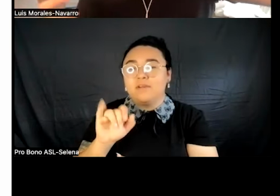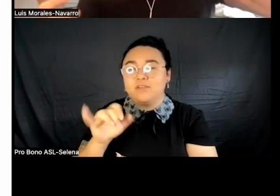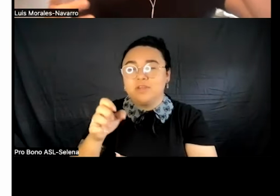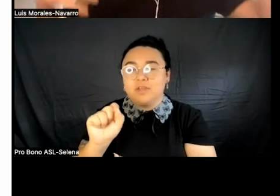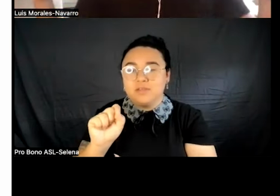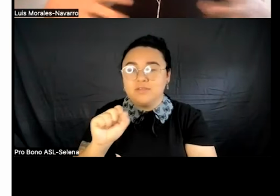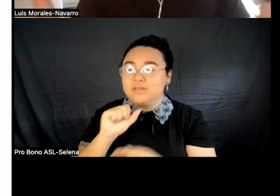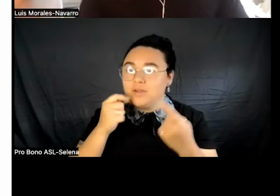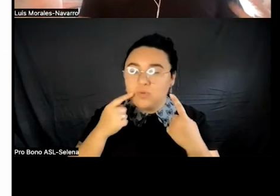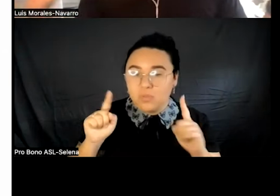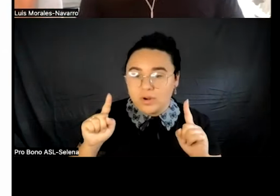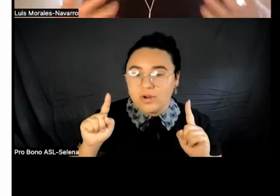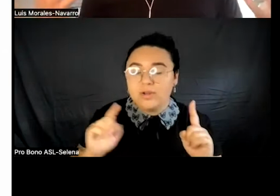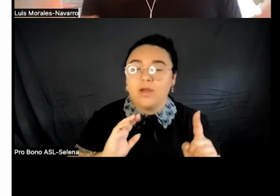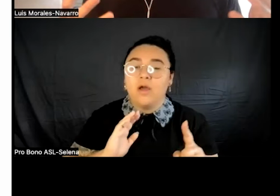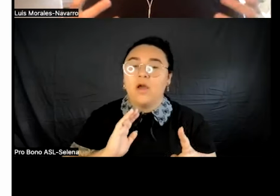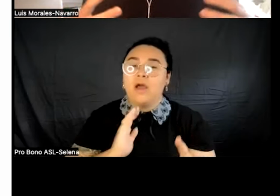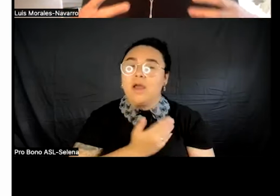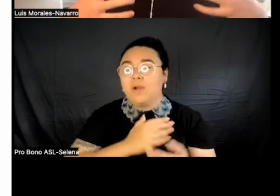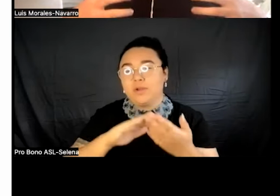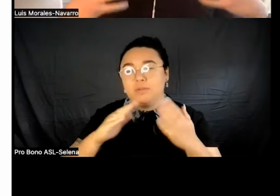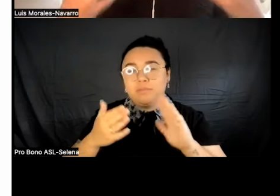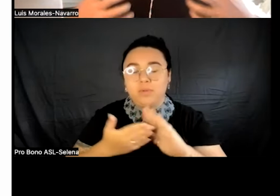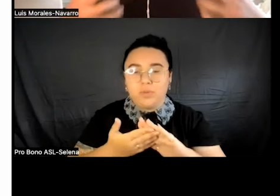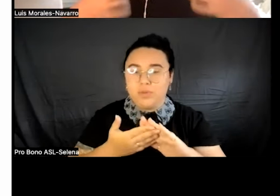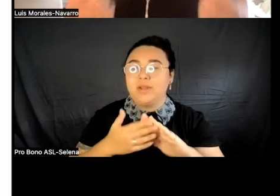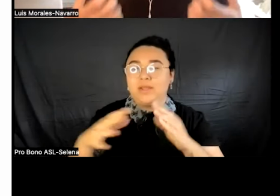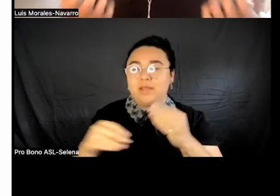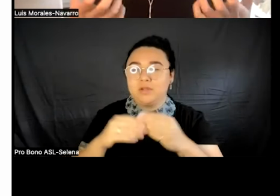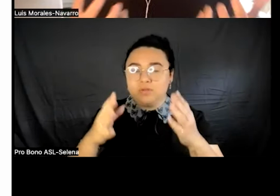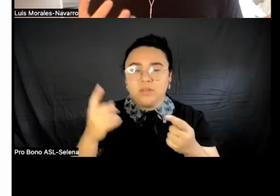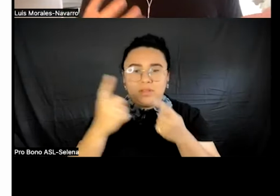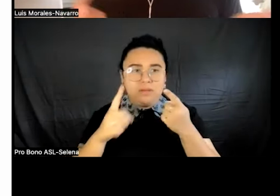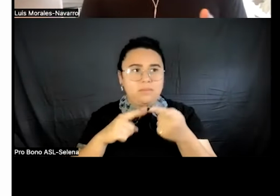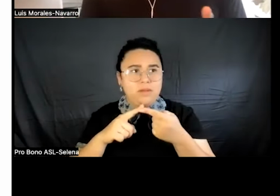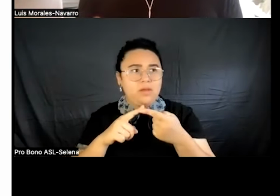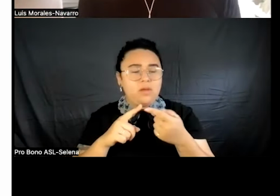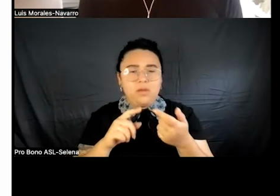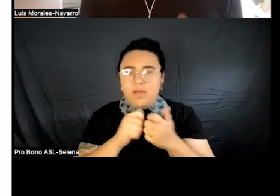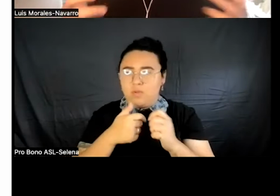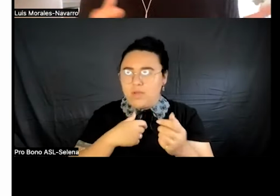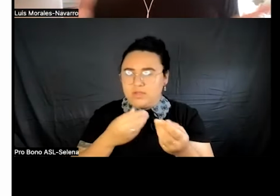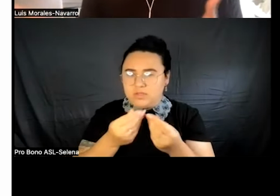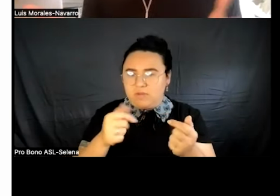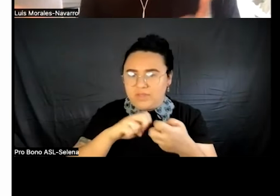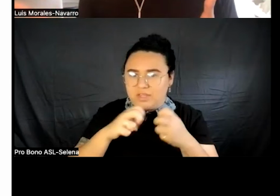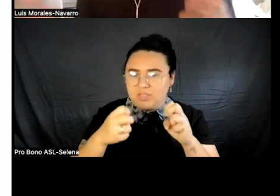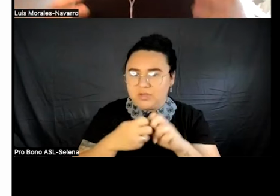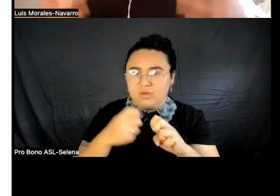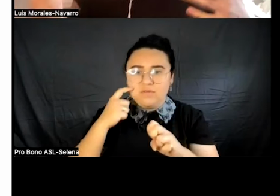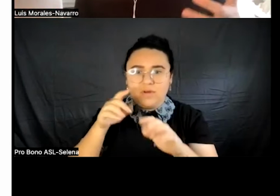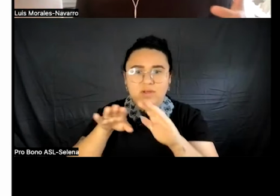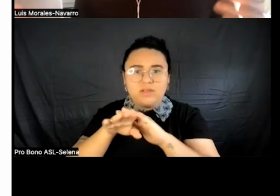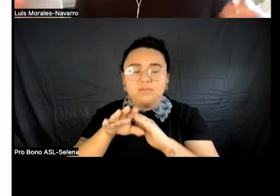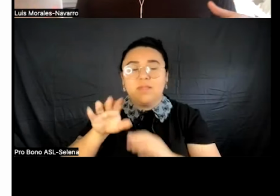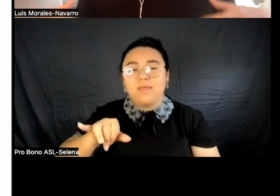not work and put all of our community of contributors to think about how do we solve this issue in accessibility. So I actually think about that bug as